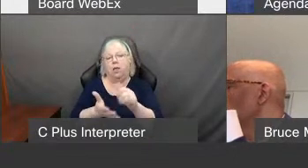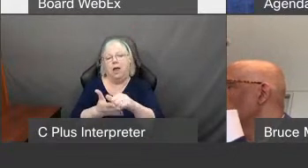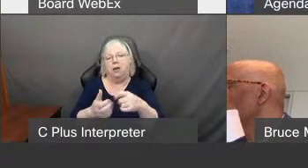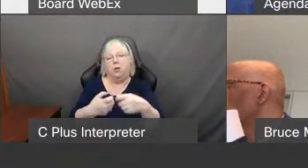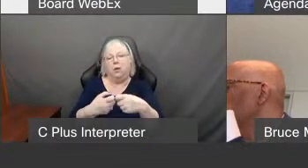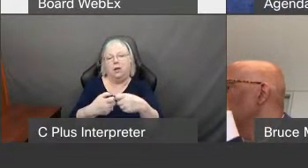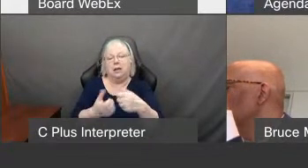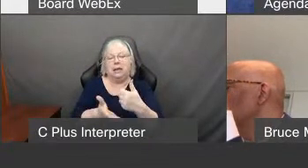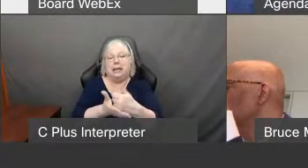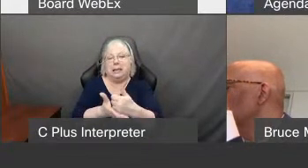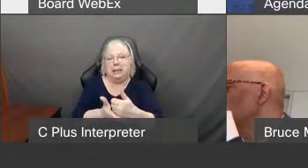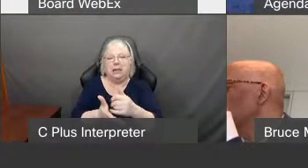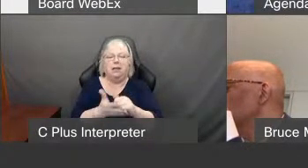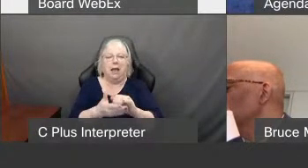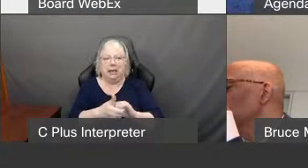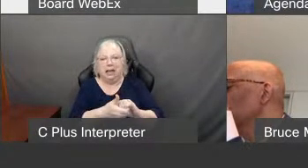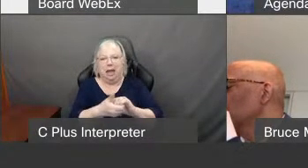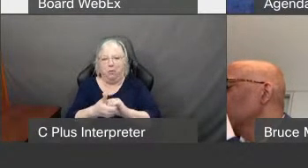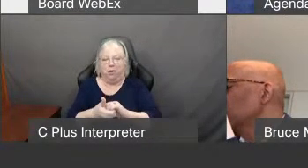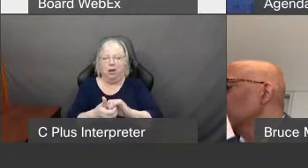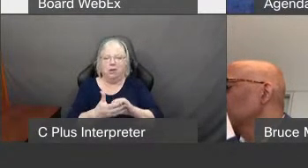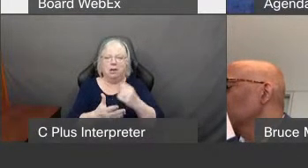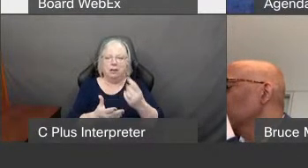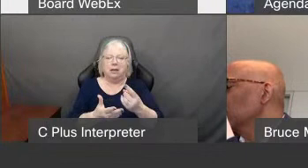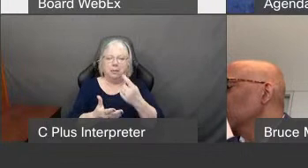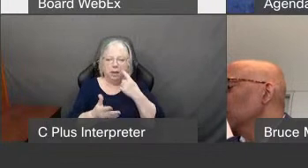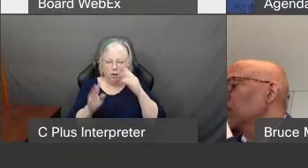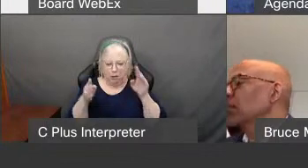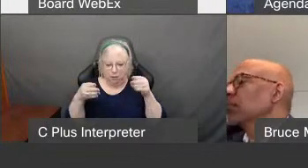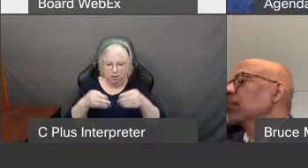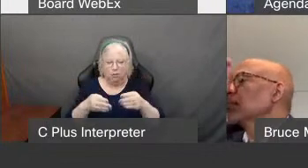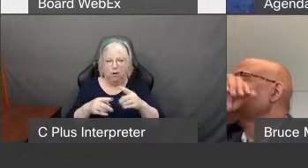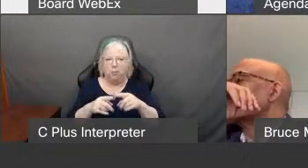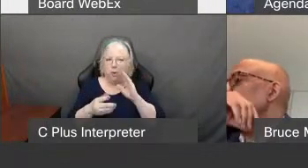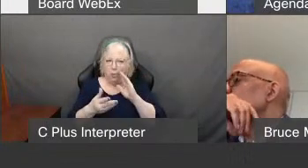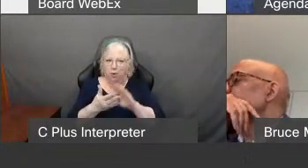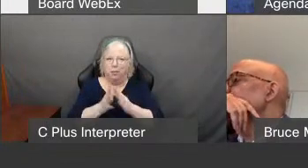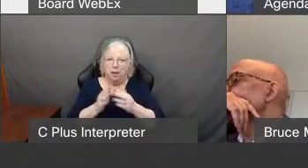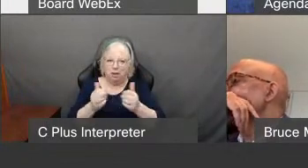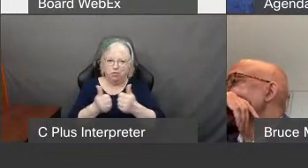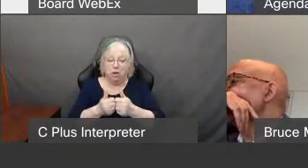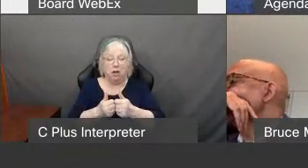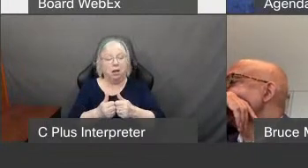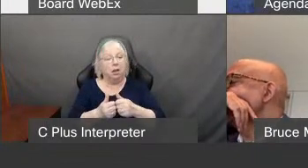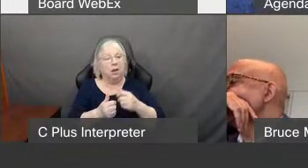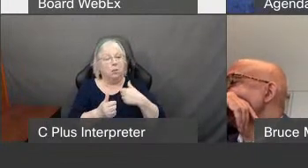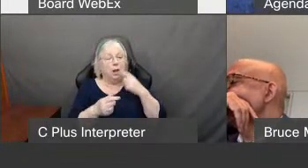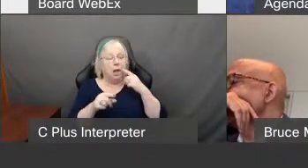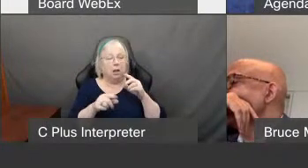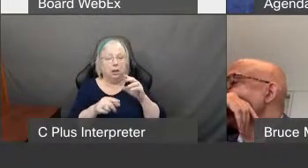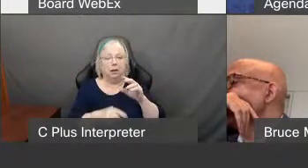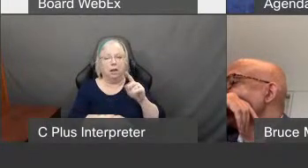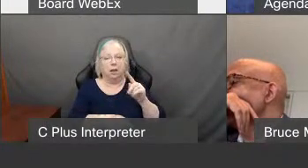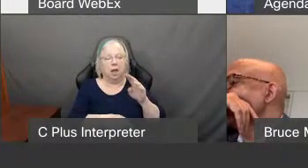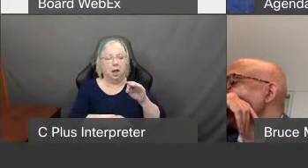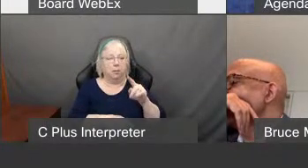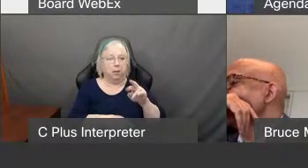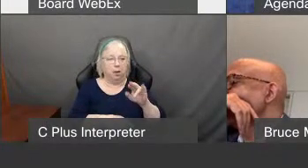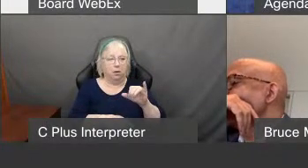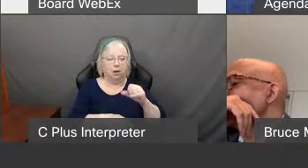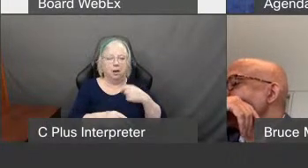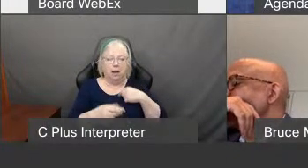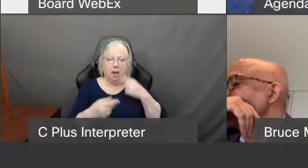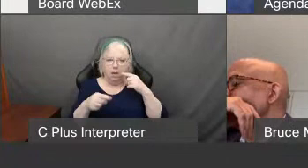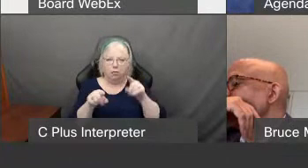collaboration. That's something you can kind of center on. There, it's going to be a challenge. Well, I agree with you, and I think it will be,